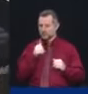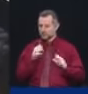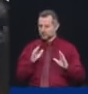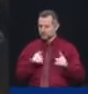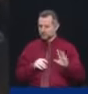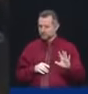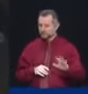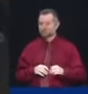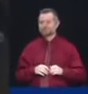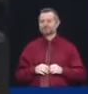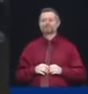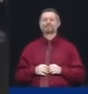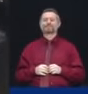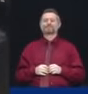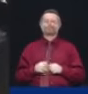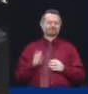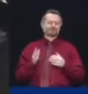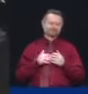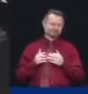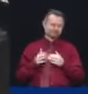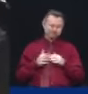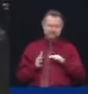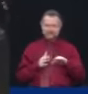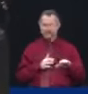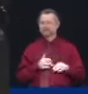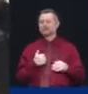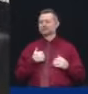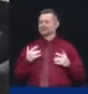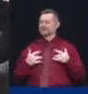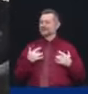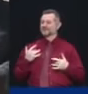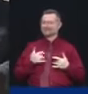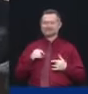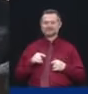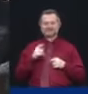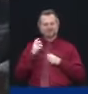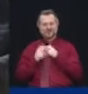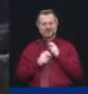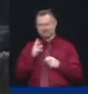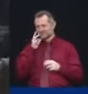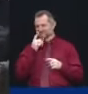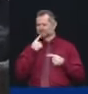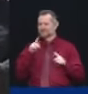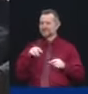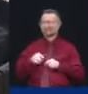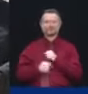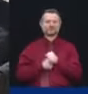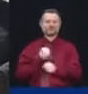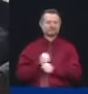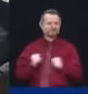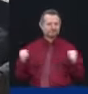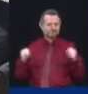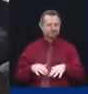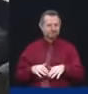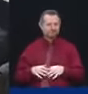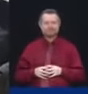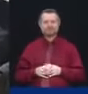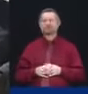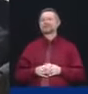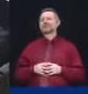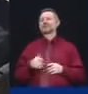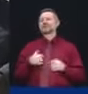in the current times, but it's excited that the fair will go on. And as I mentioned, these are preliminary